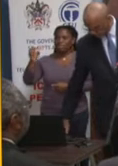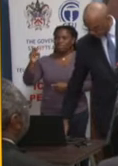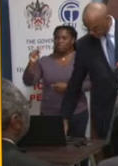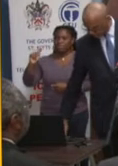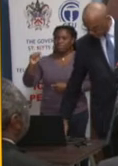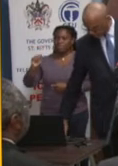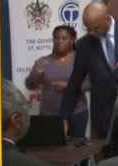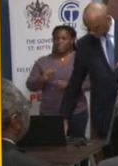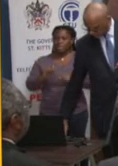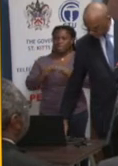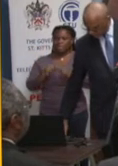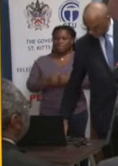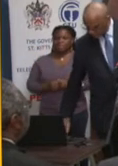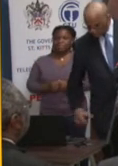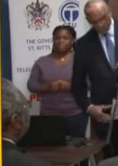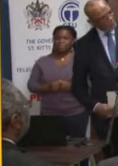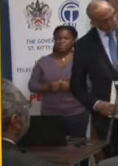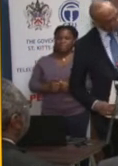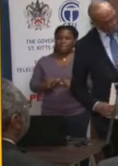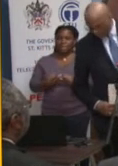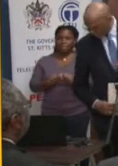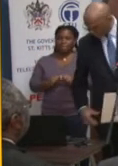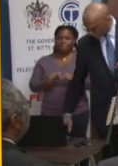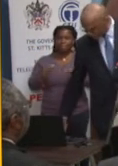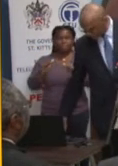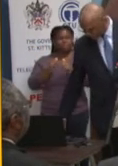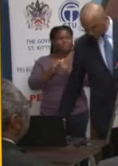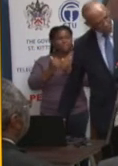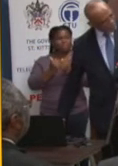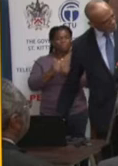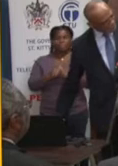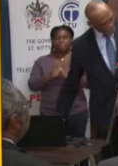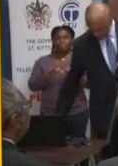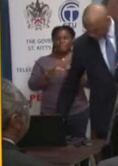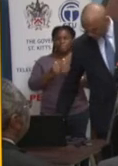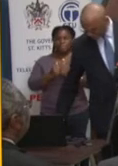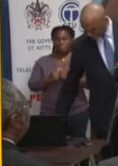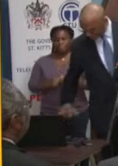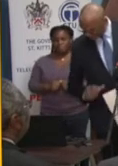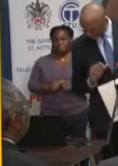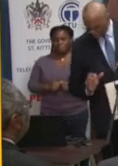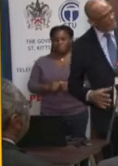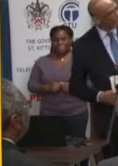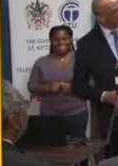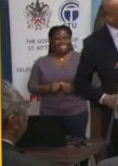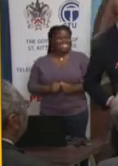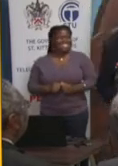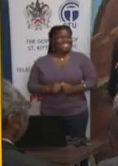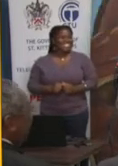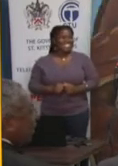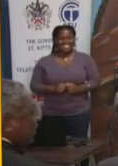workshop, participants were introduced to Windows Uni Tablet, a device which allows someone who is hearing impaired